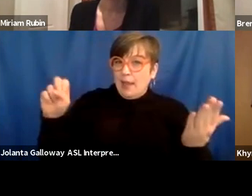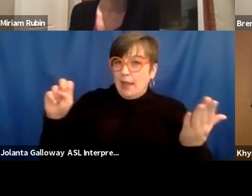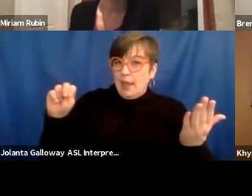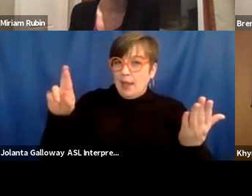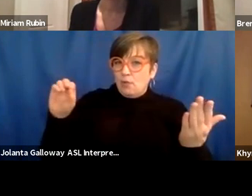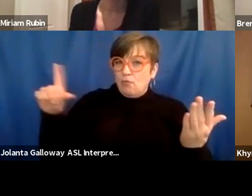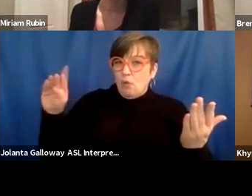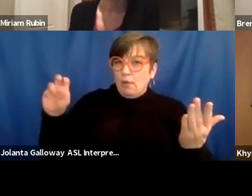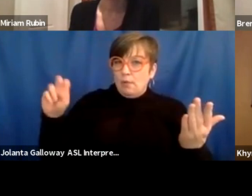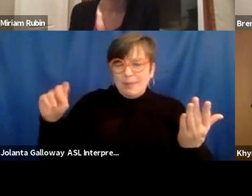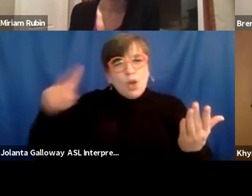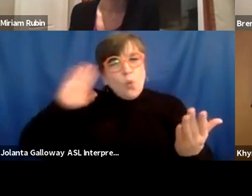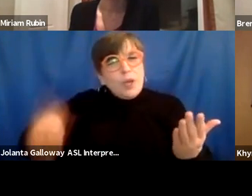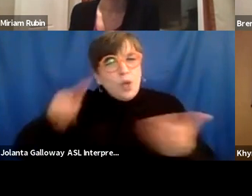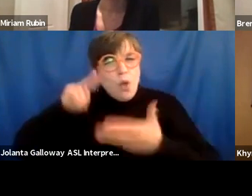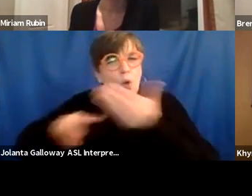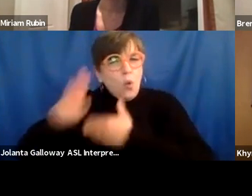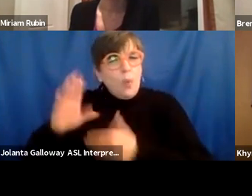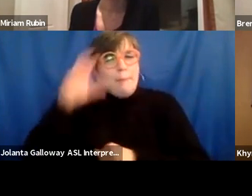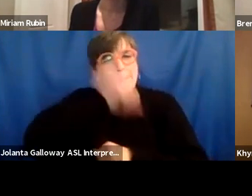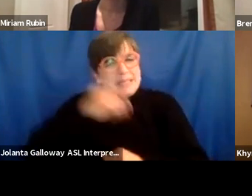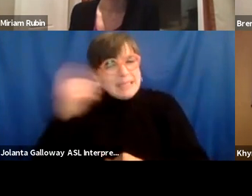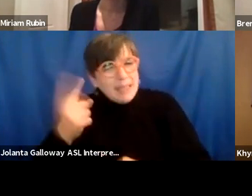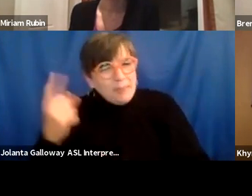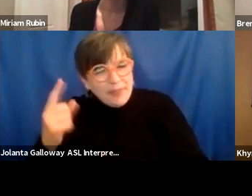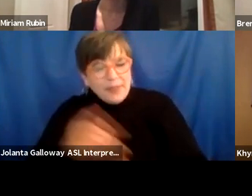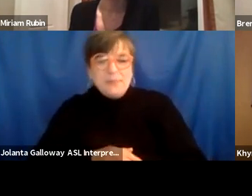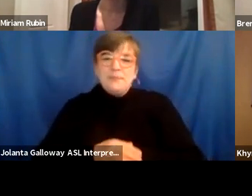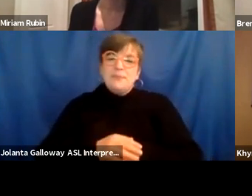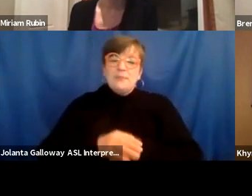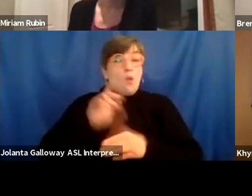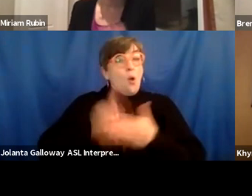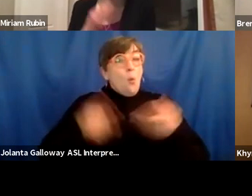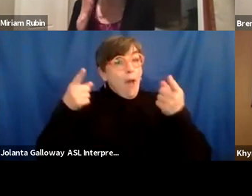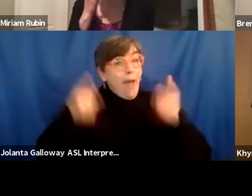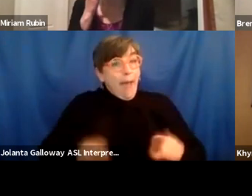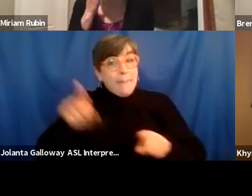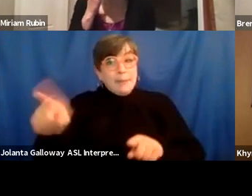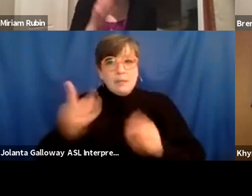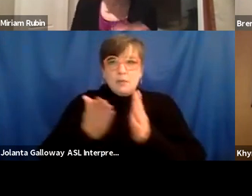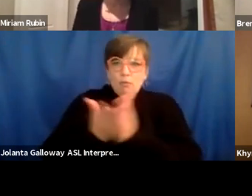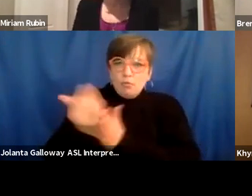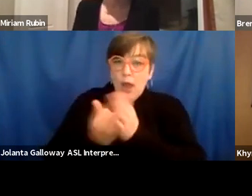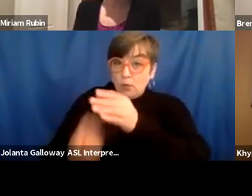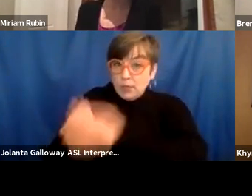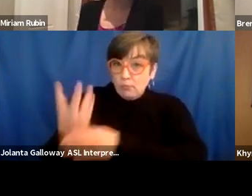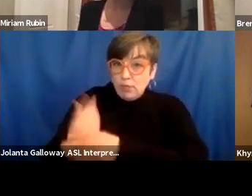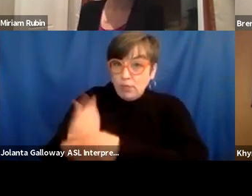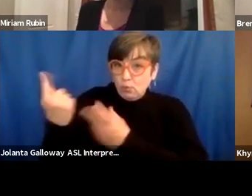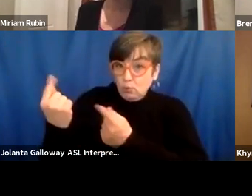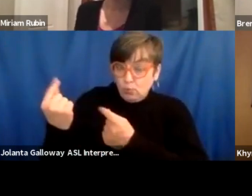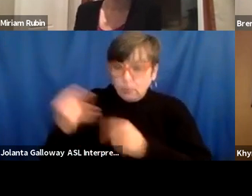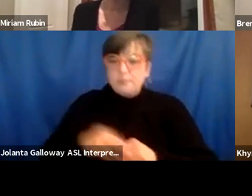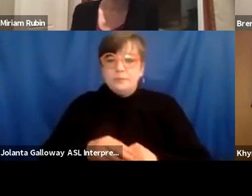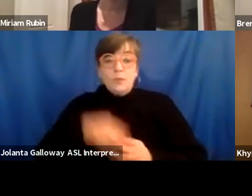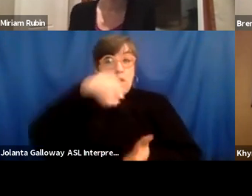we know our enrollment projections are going to miss something. And so what happens is throughout the spring, when we start to do student